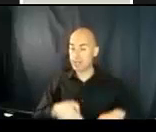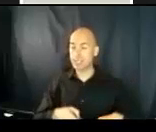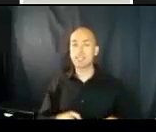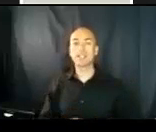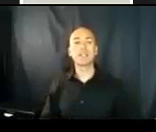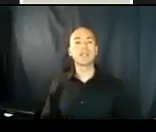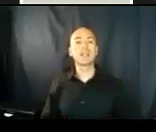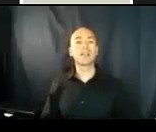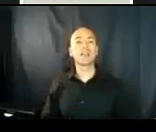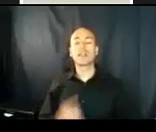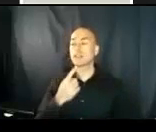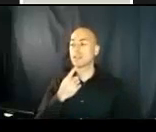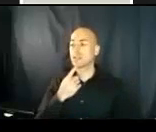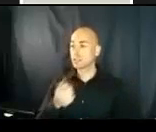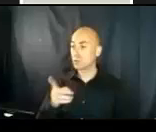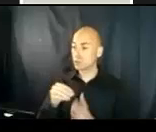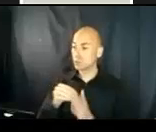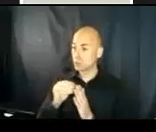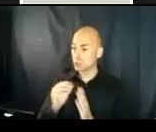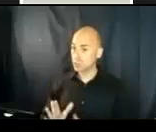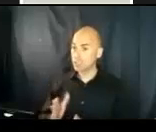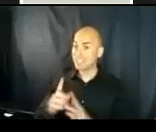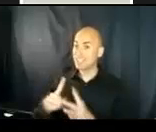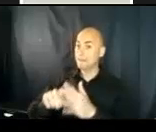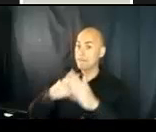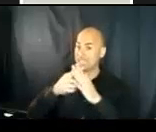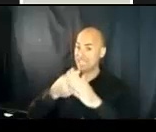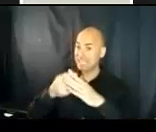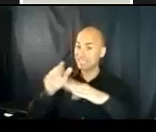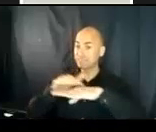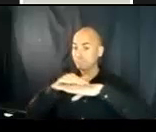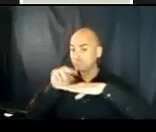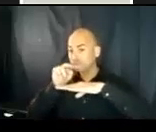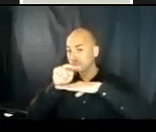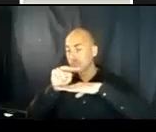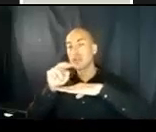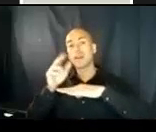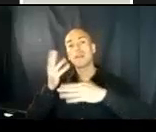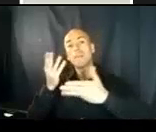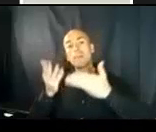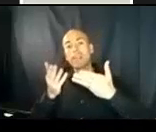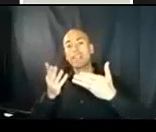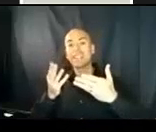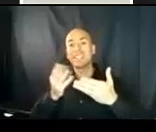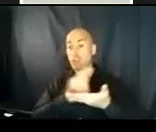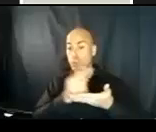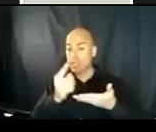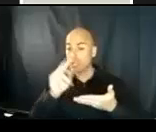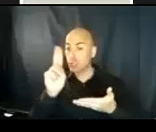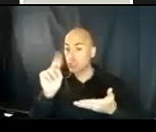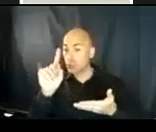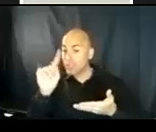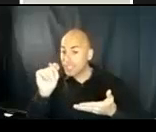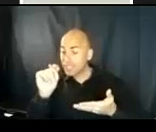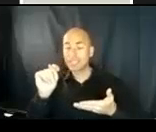and she told the student on the overview at the beginning of whether it's a week, whether it's a unit, what they're going to be learning. So